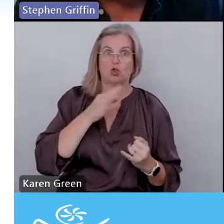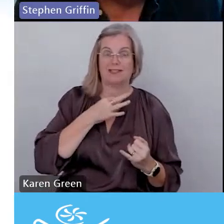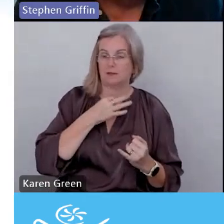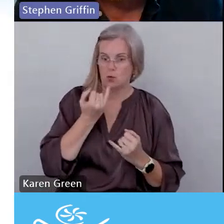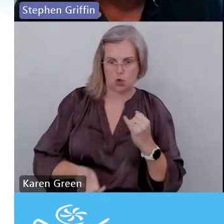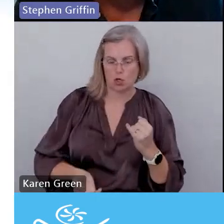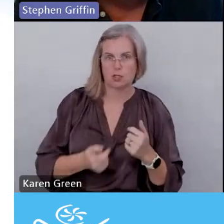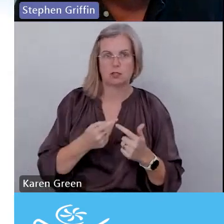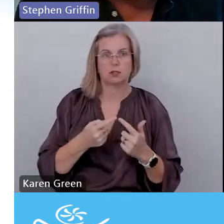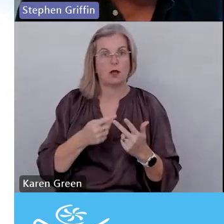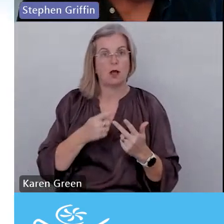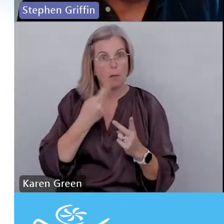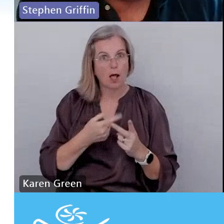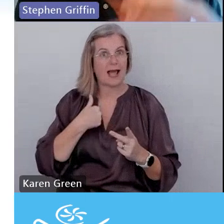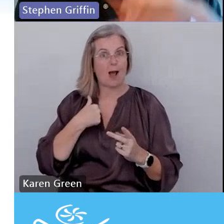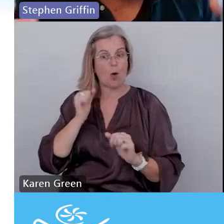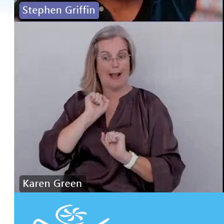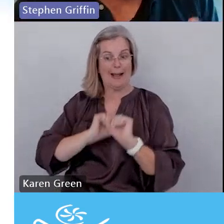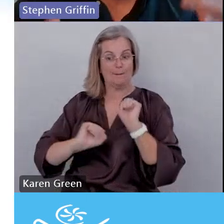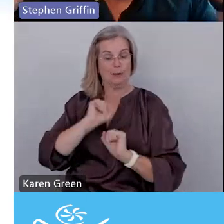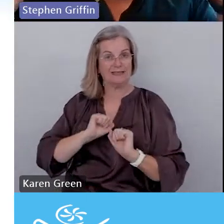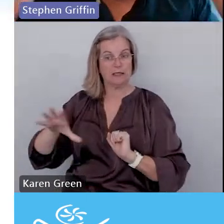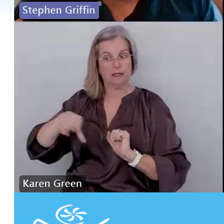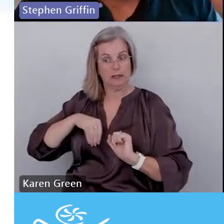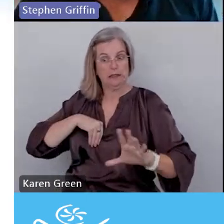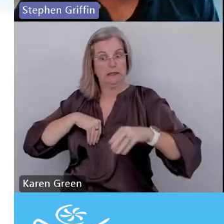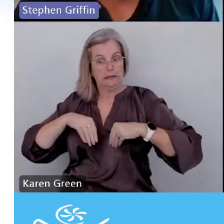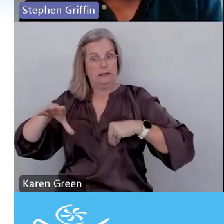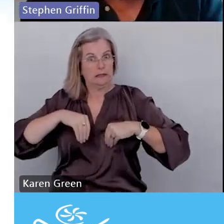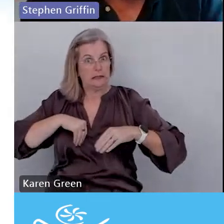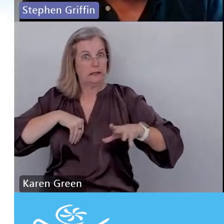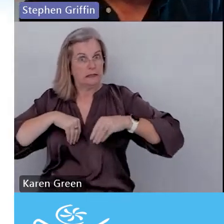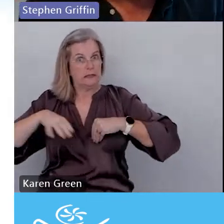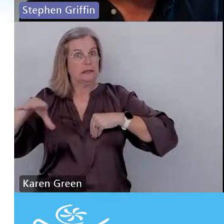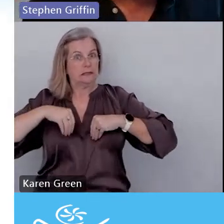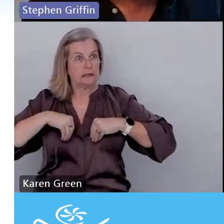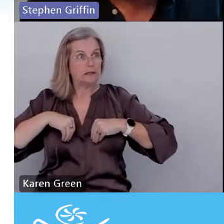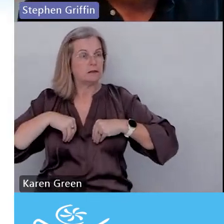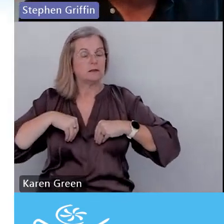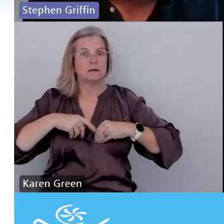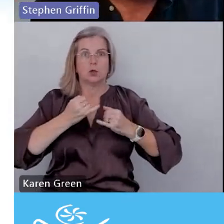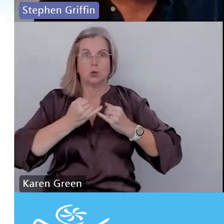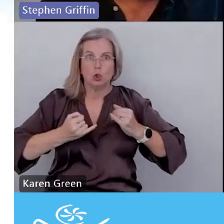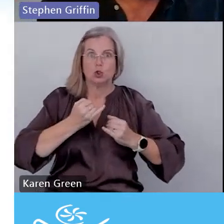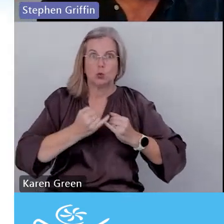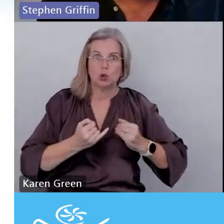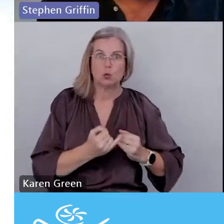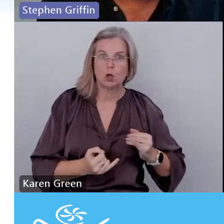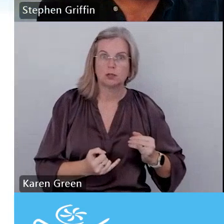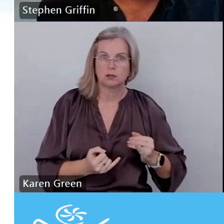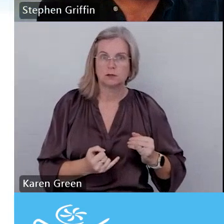immunity after a while. So you can think of immunity as an umbrella. The harder the rain's going to be, the more chance that you might actually get wet